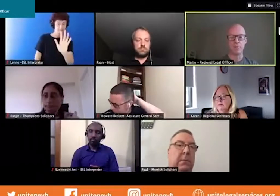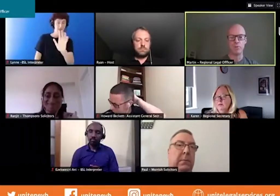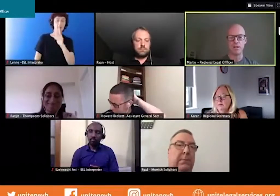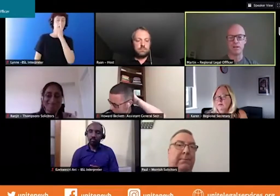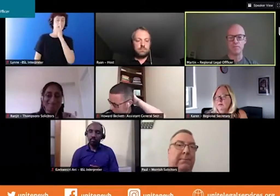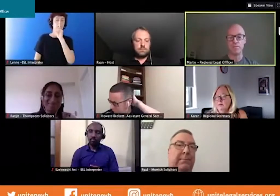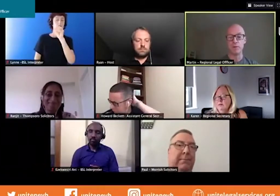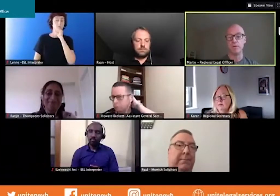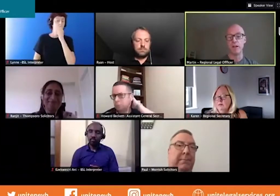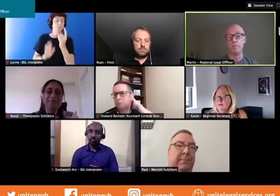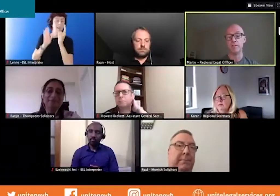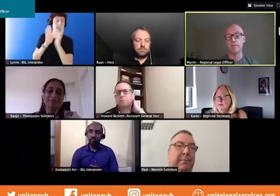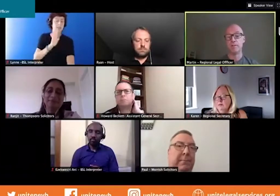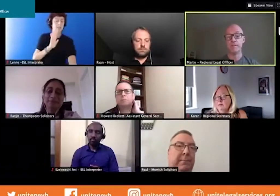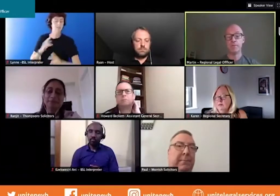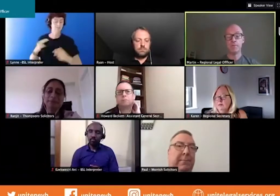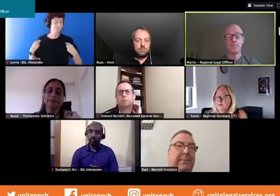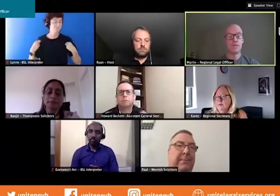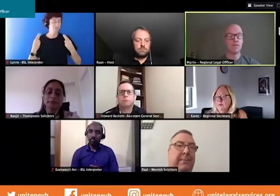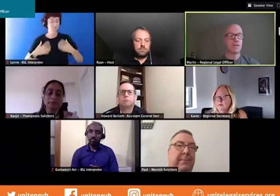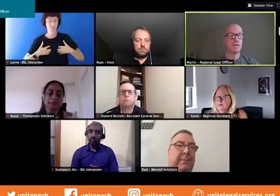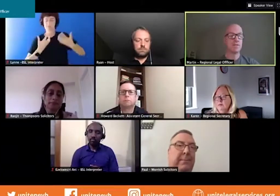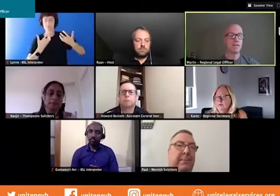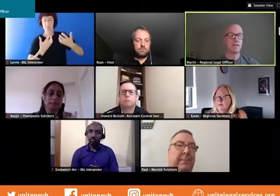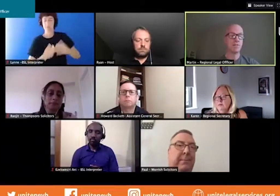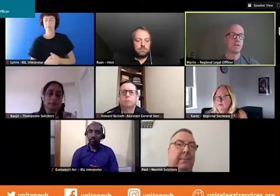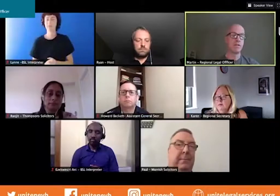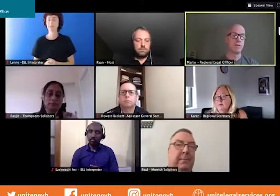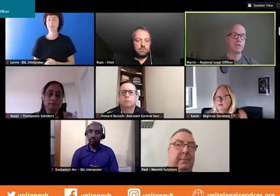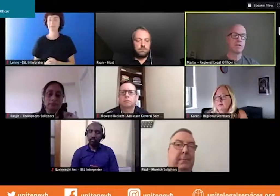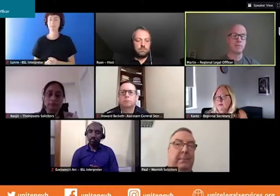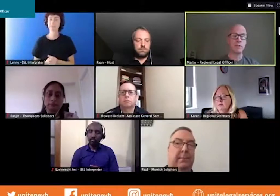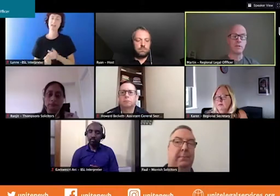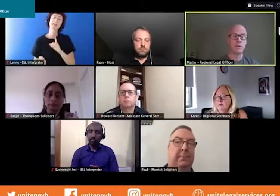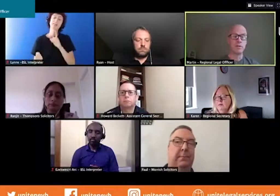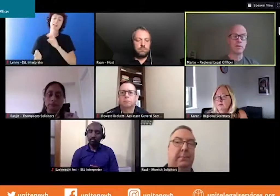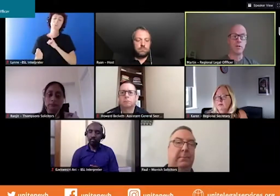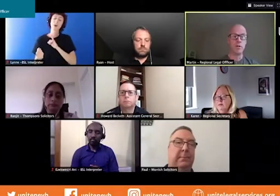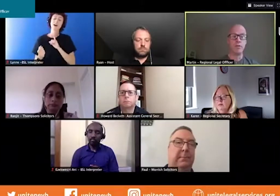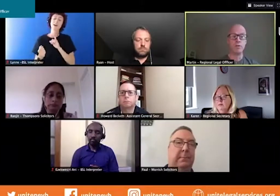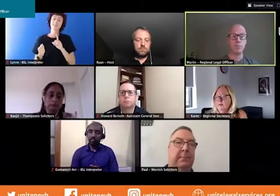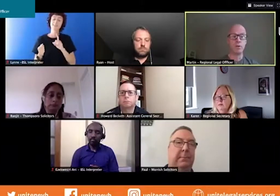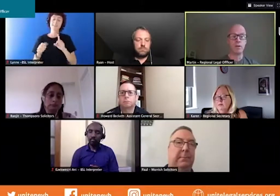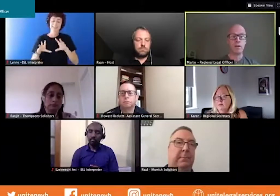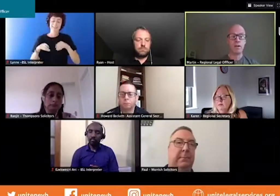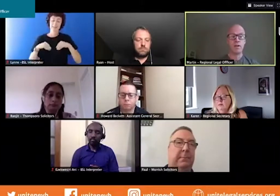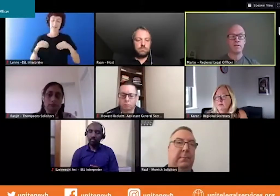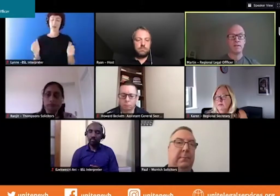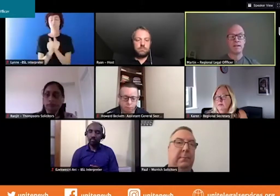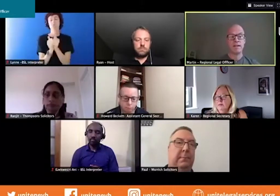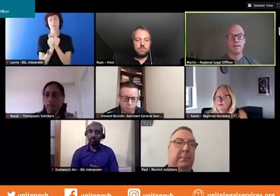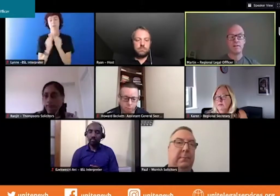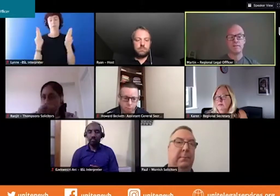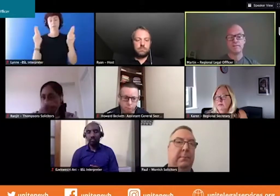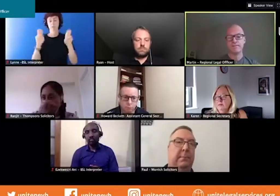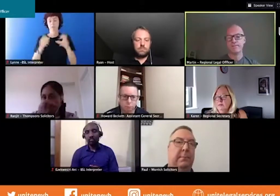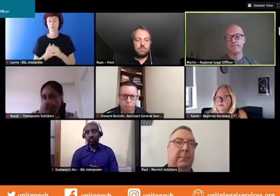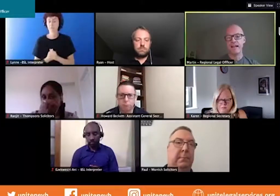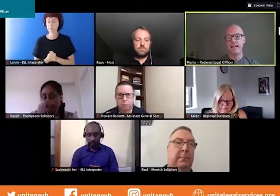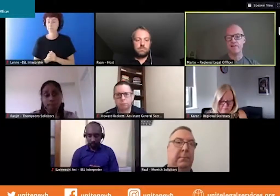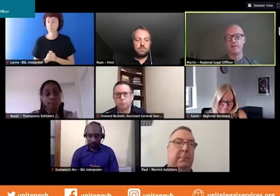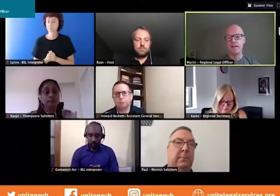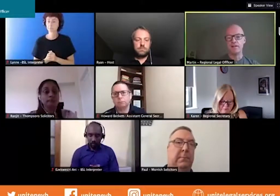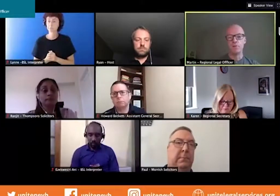trying to bring a claim in the employment tribunal. So that's kind of what settlement agreements are all about. But they're,